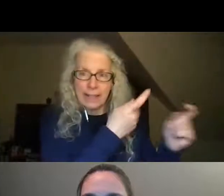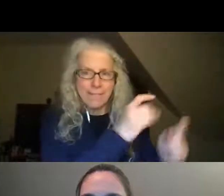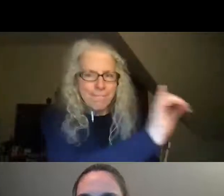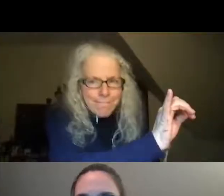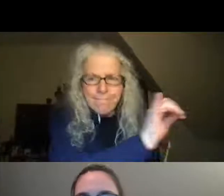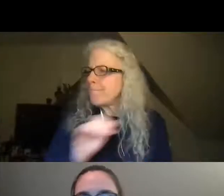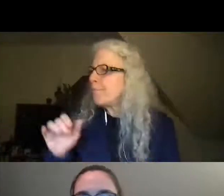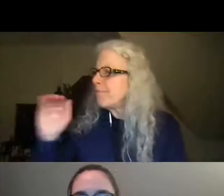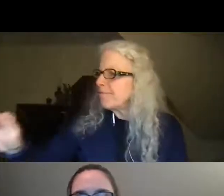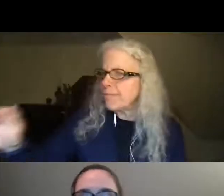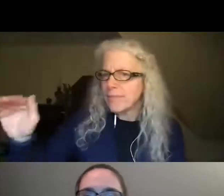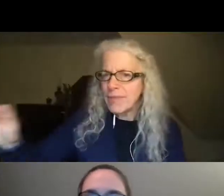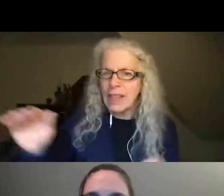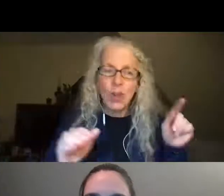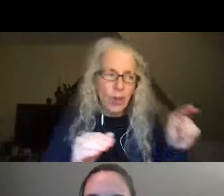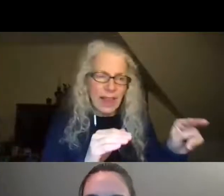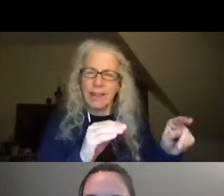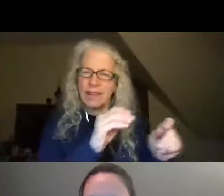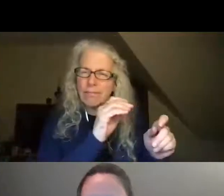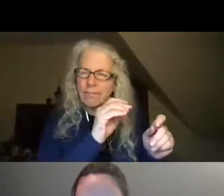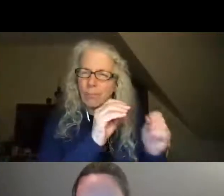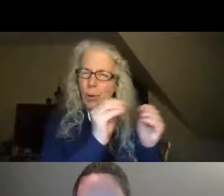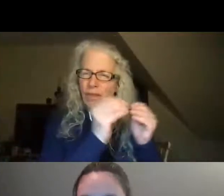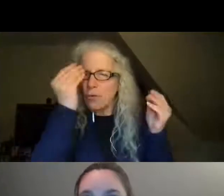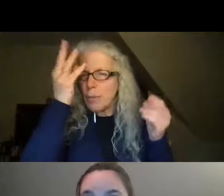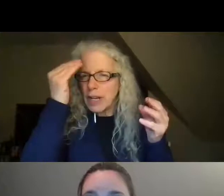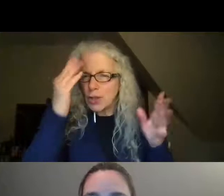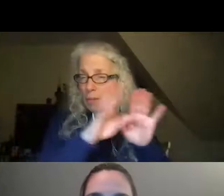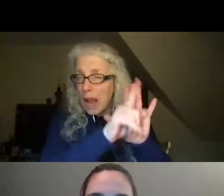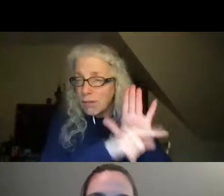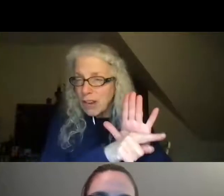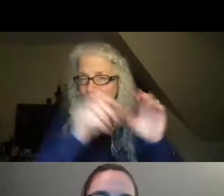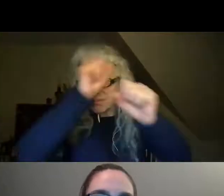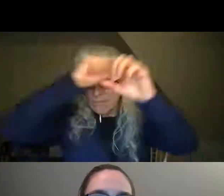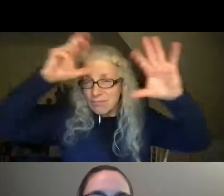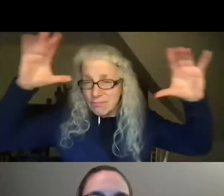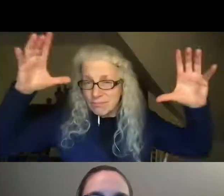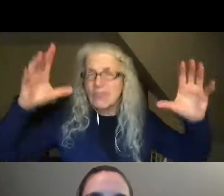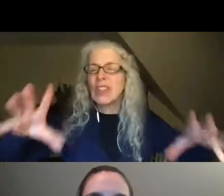an accurate background of what job they're taking.